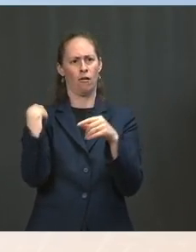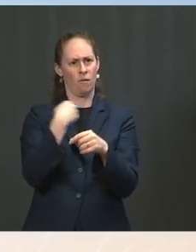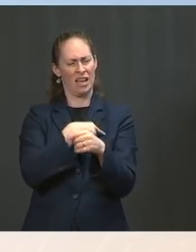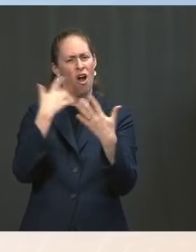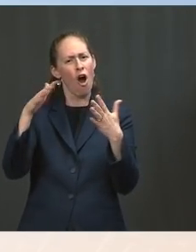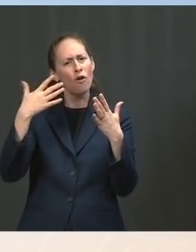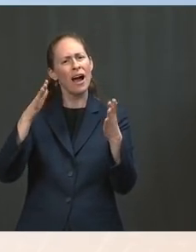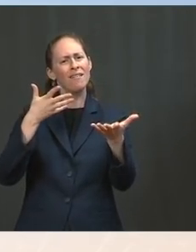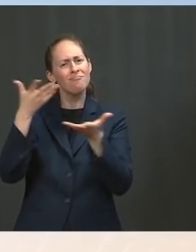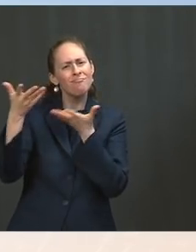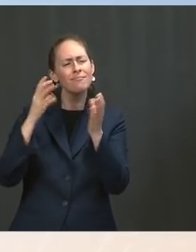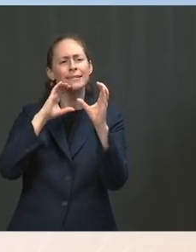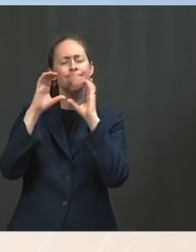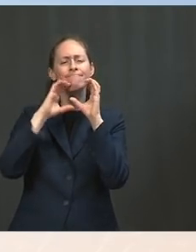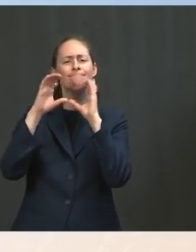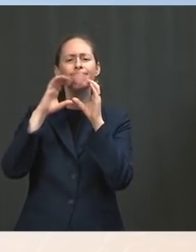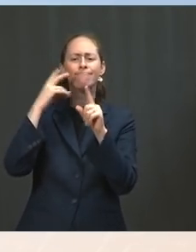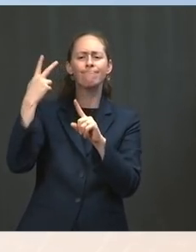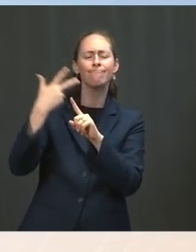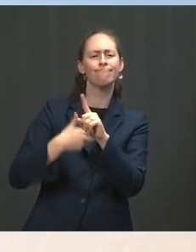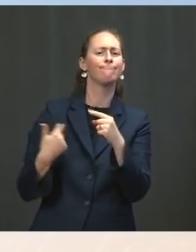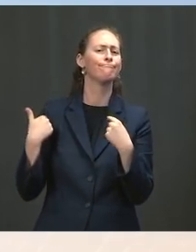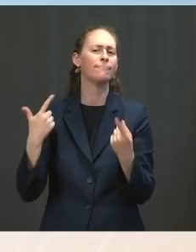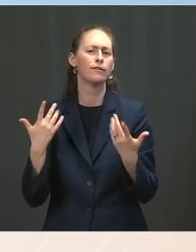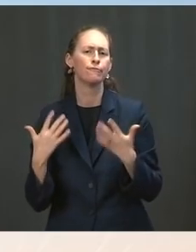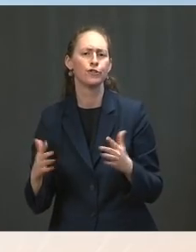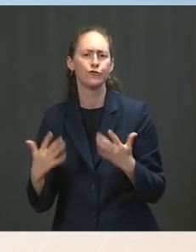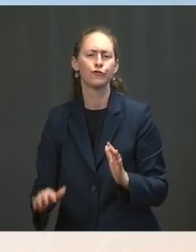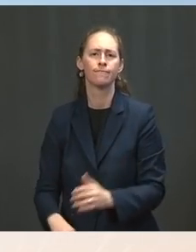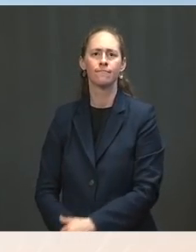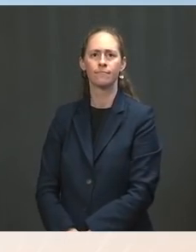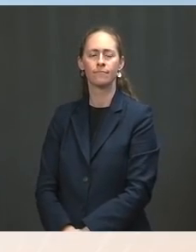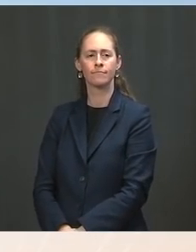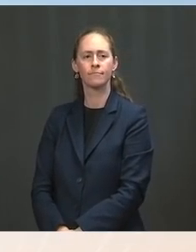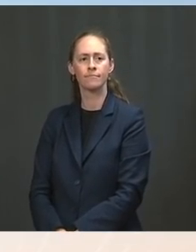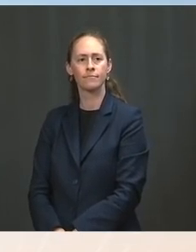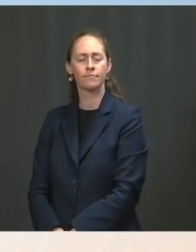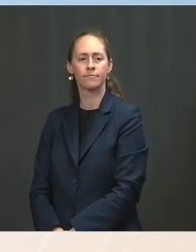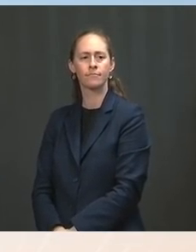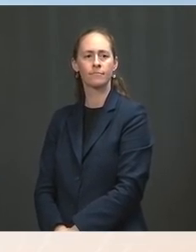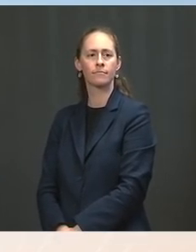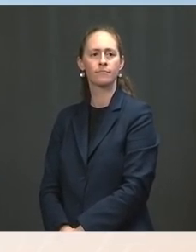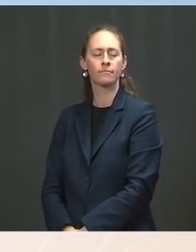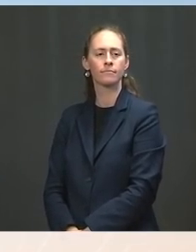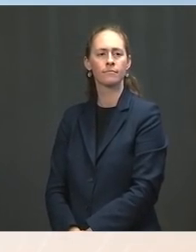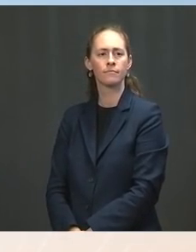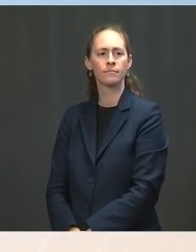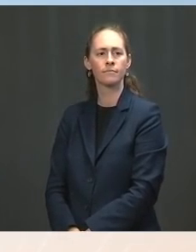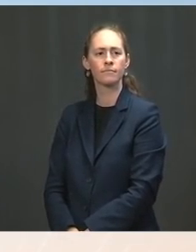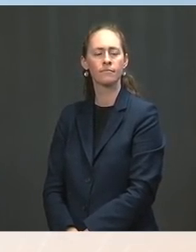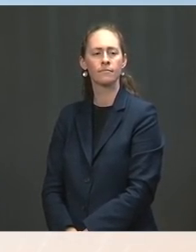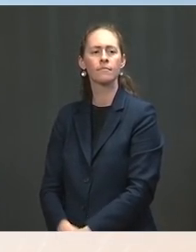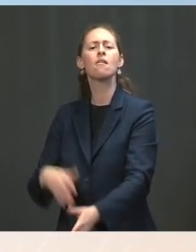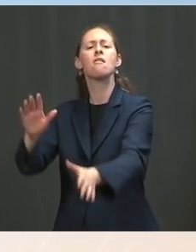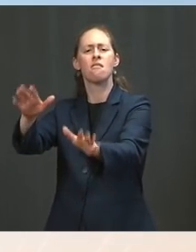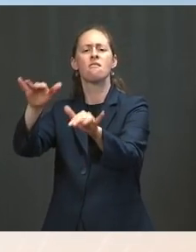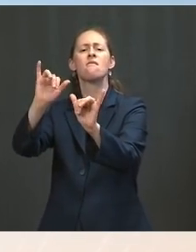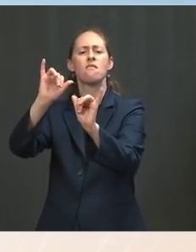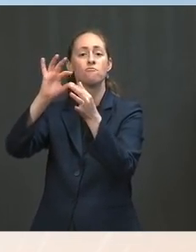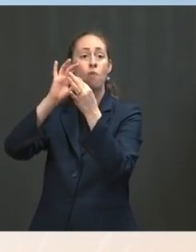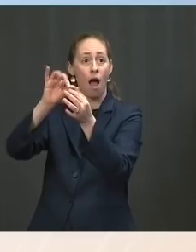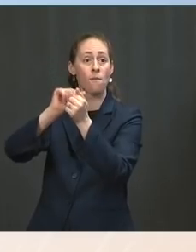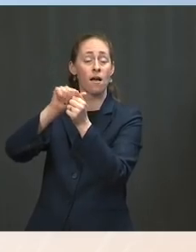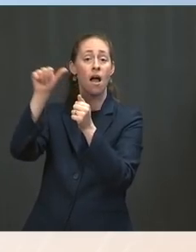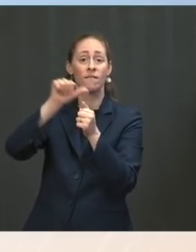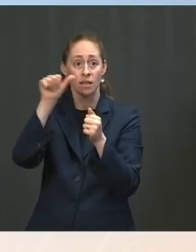The first question about Afghanistan versus just Kabul. Oh, I see. Yes, we are trying to get Americans out wherever they